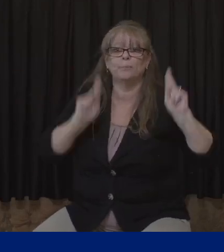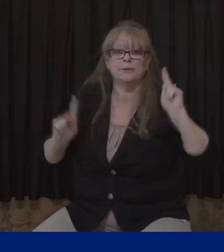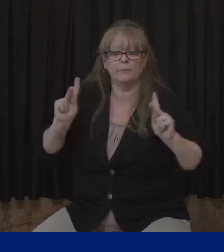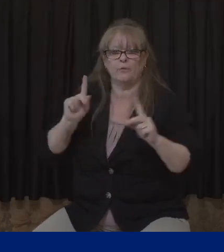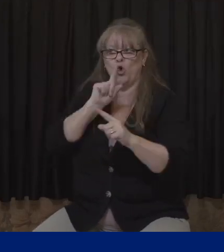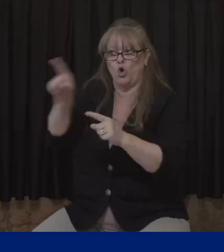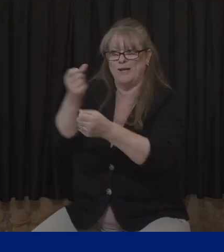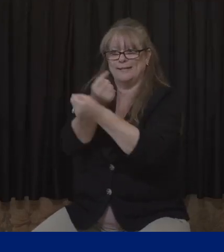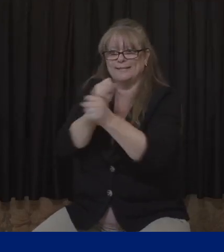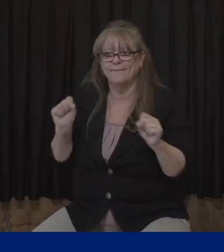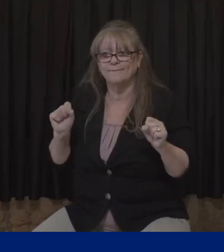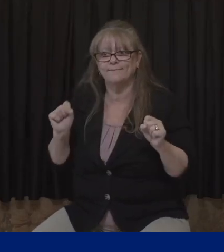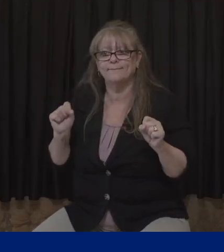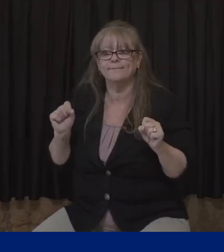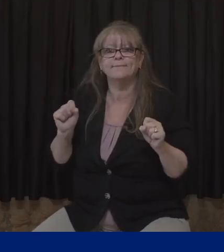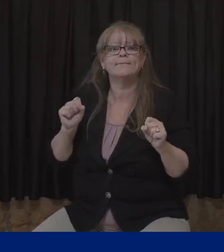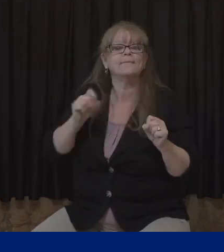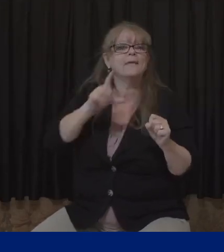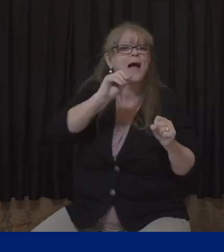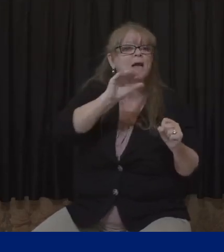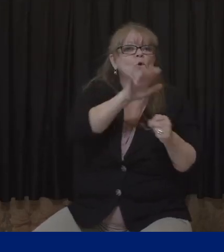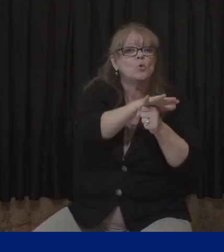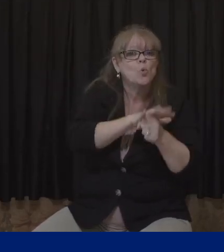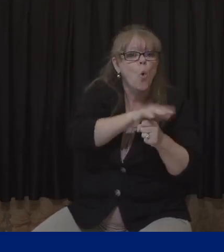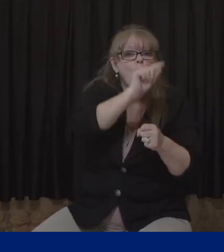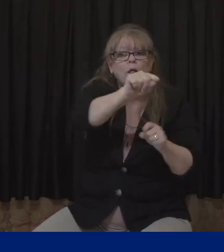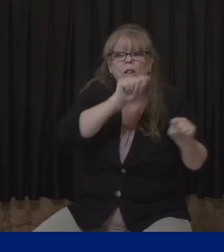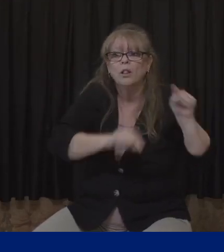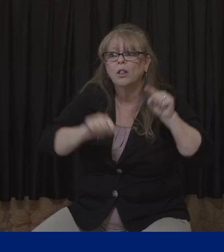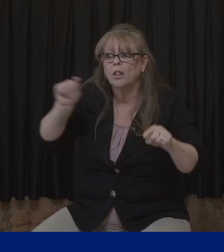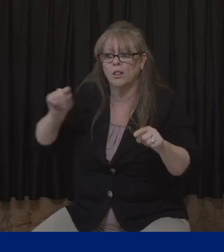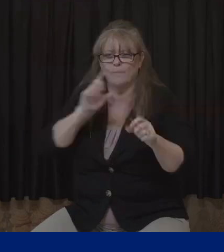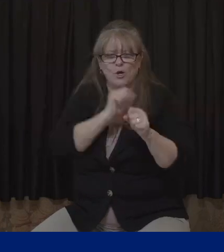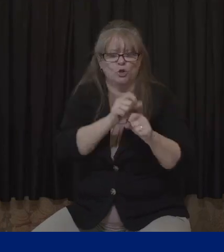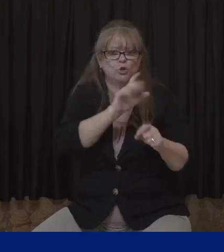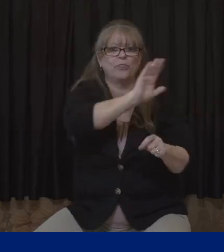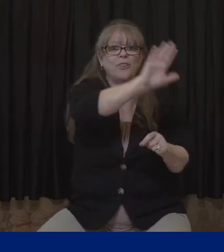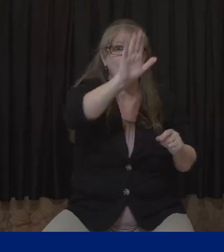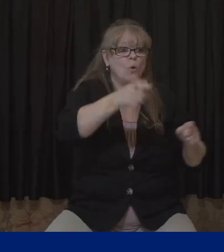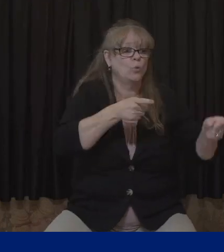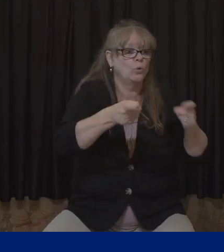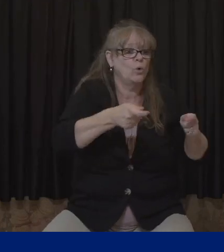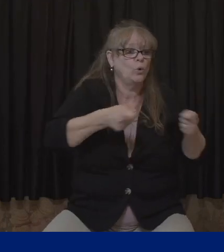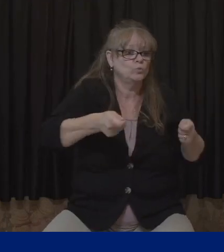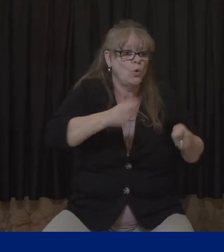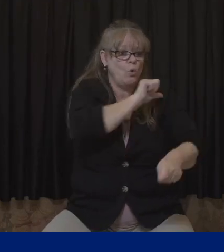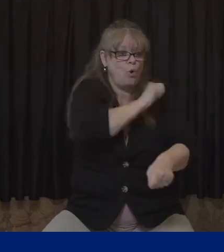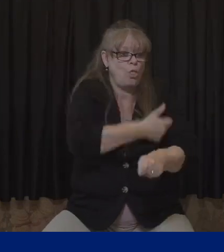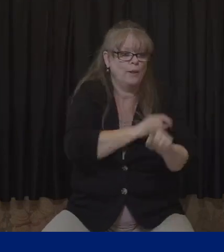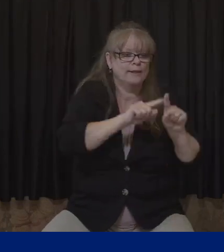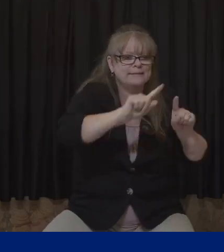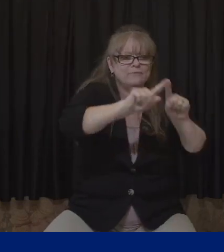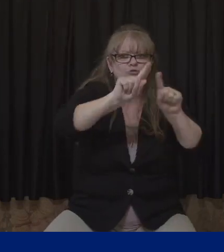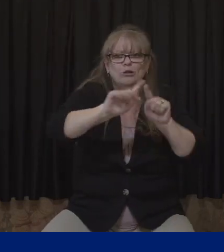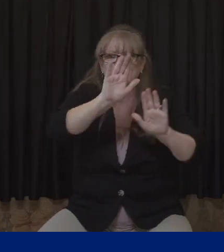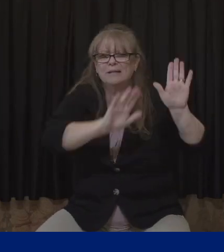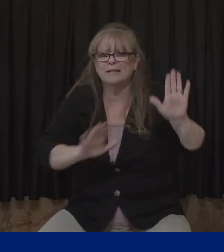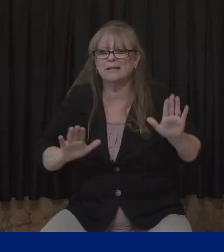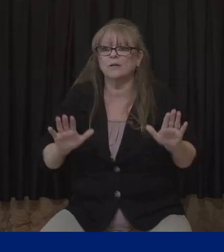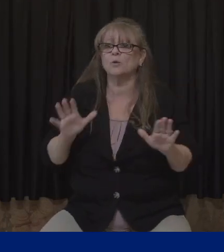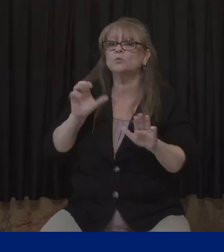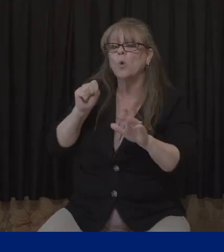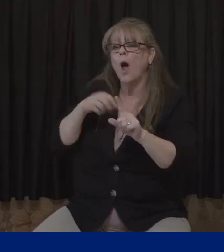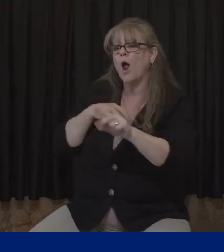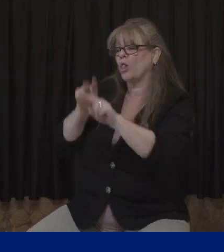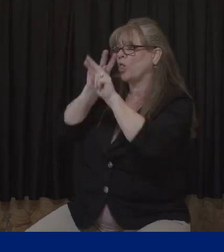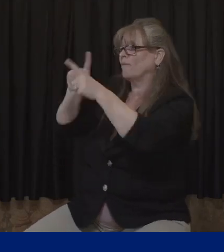big, diverse state like the state of Colorado. And we look forward to partnering with communities across our state in that regard. The bottom line is,